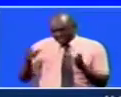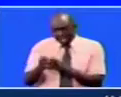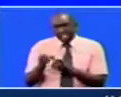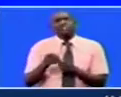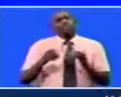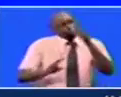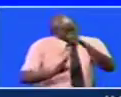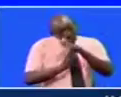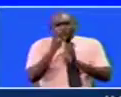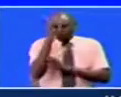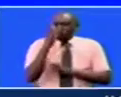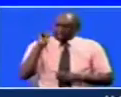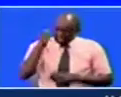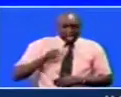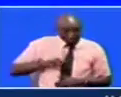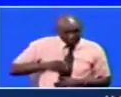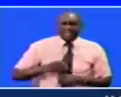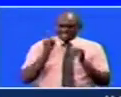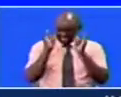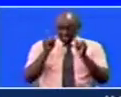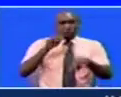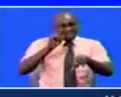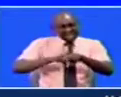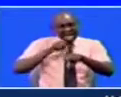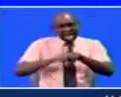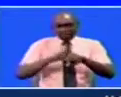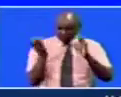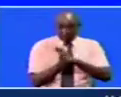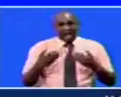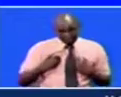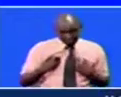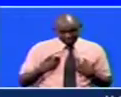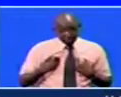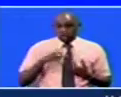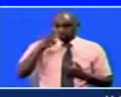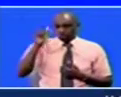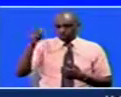four Kenyan women set new personal best times. And